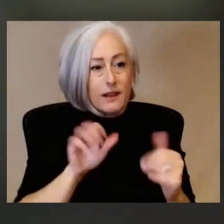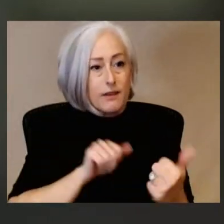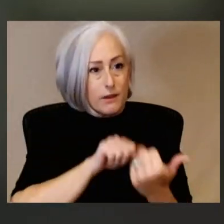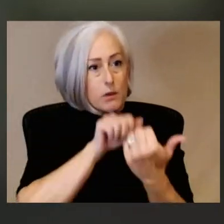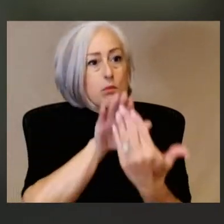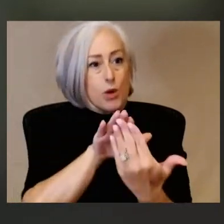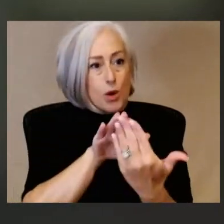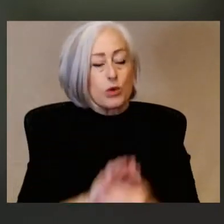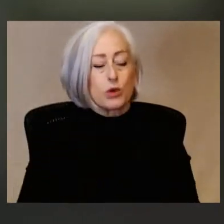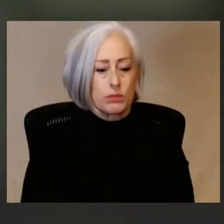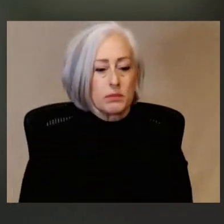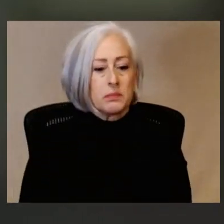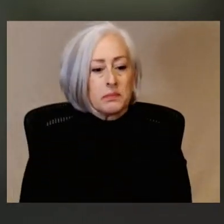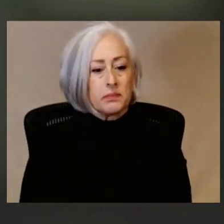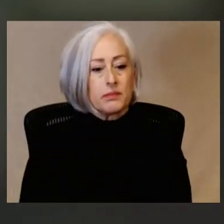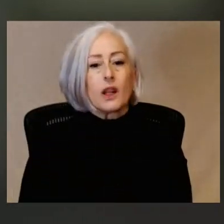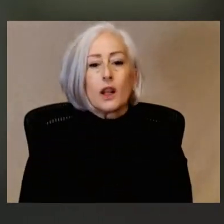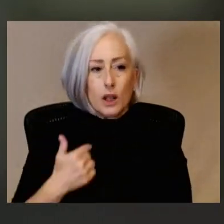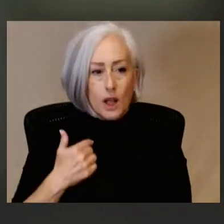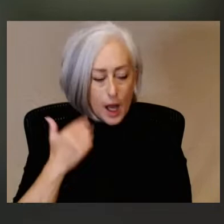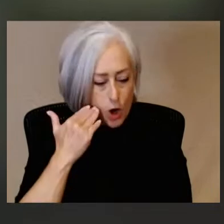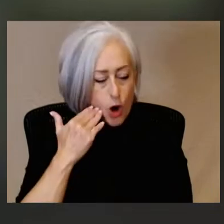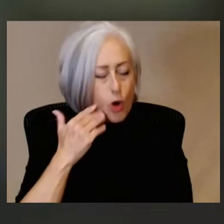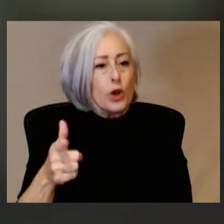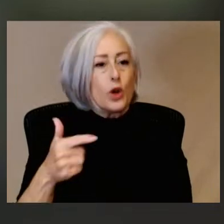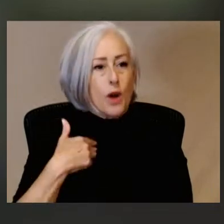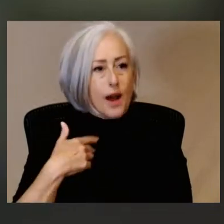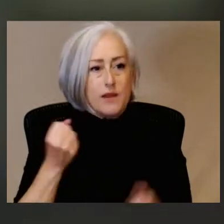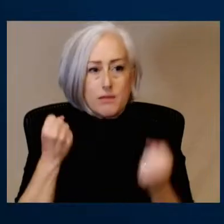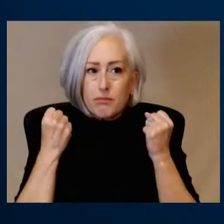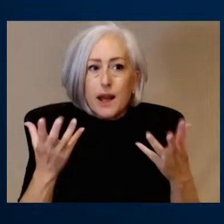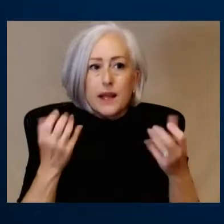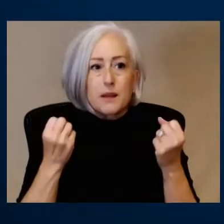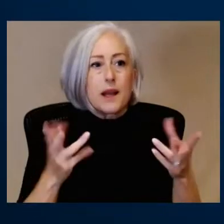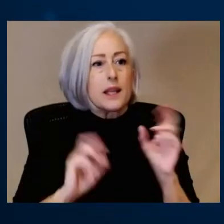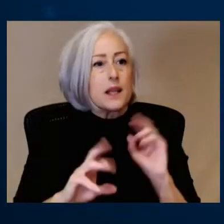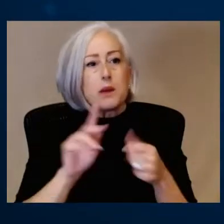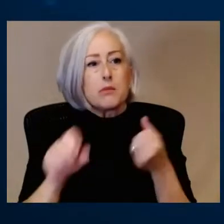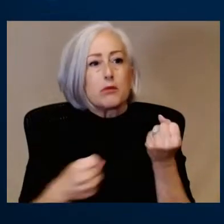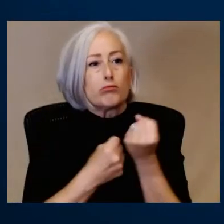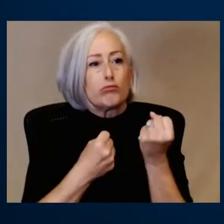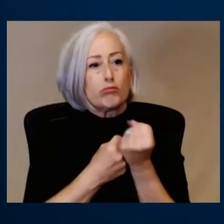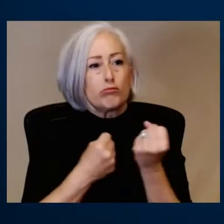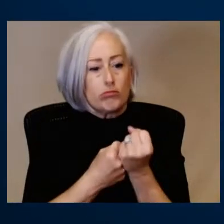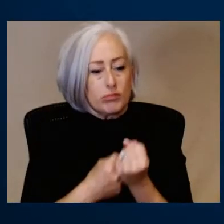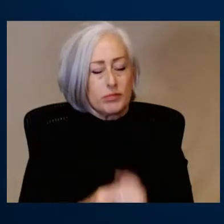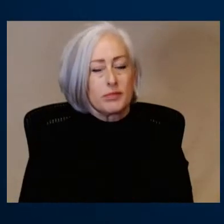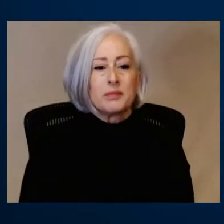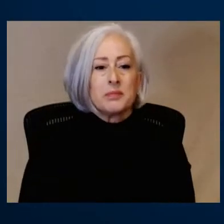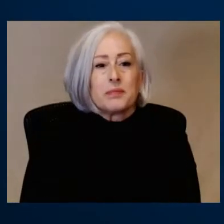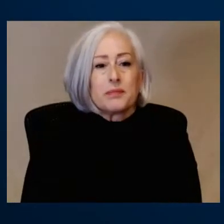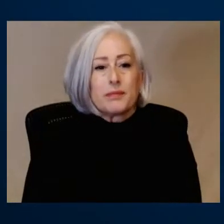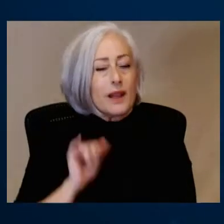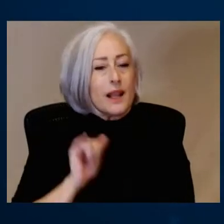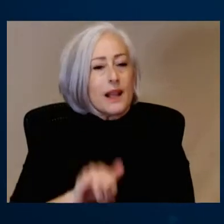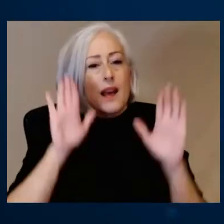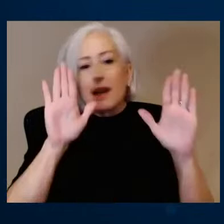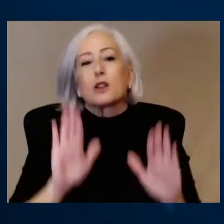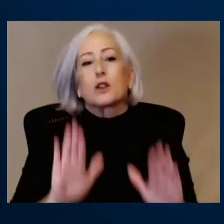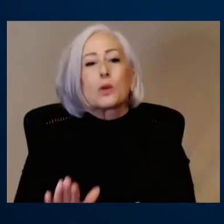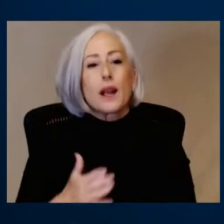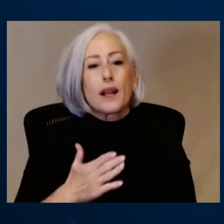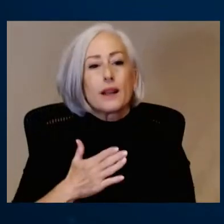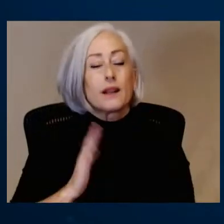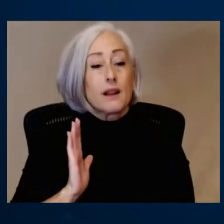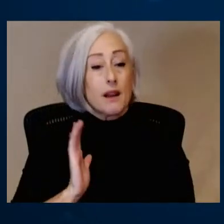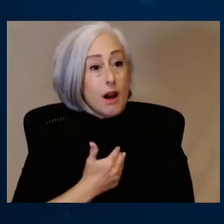you've got a community behind you. Yeah, that's so important. My own experience has been our social worker is like one